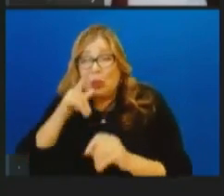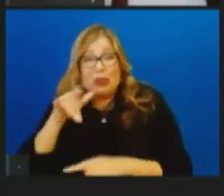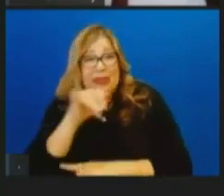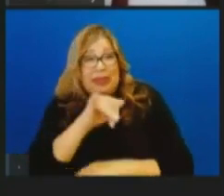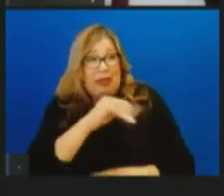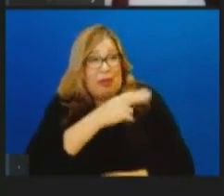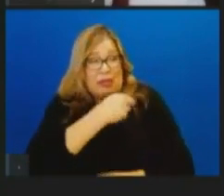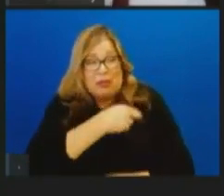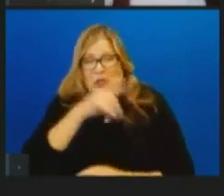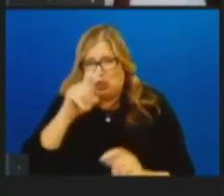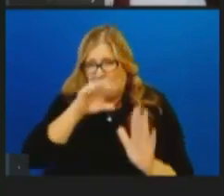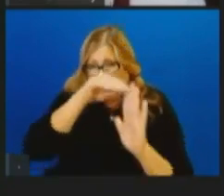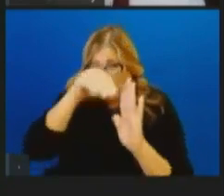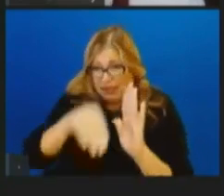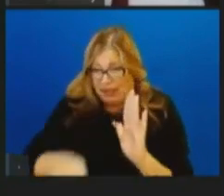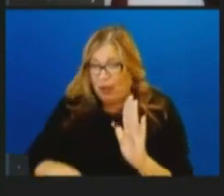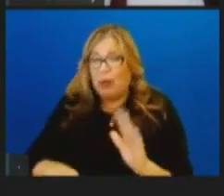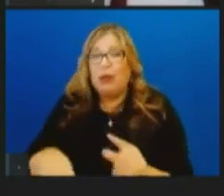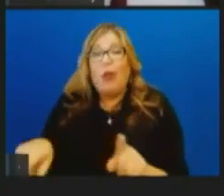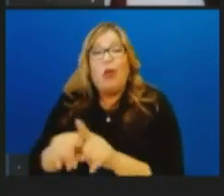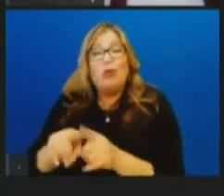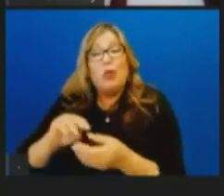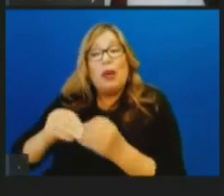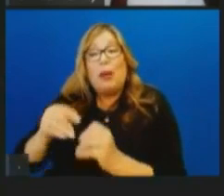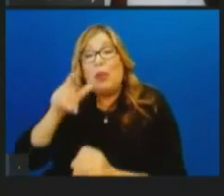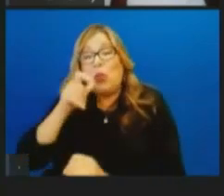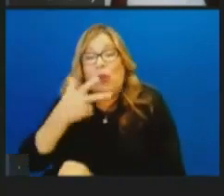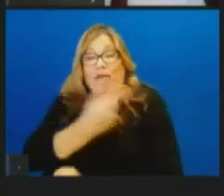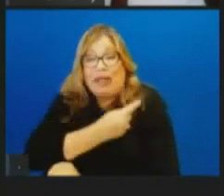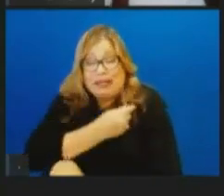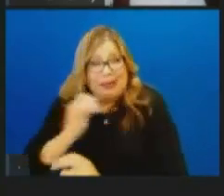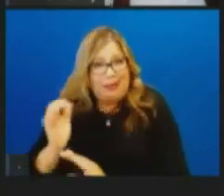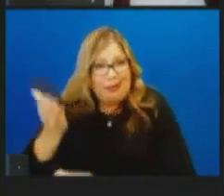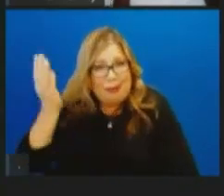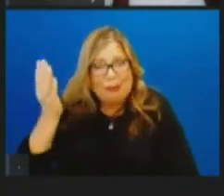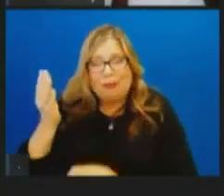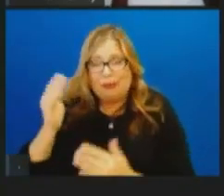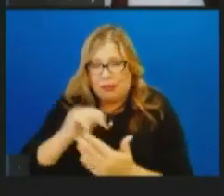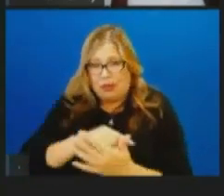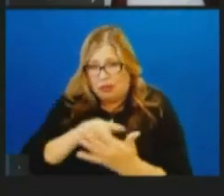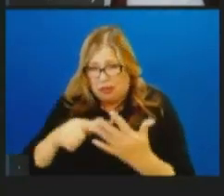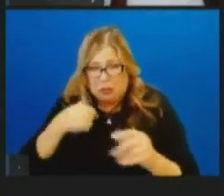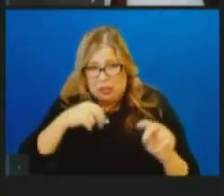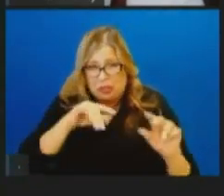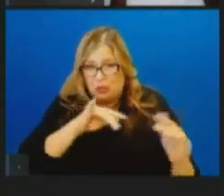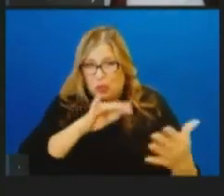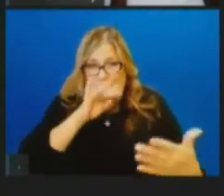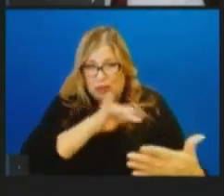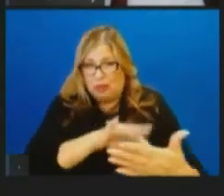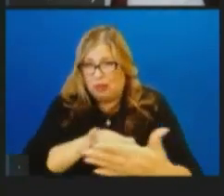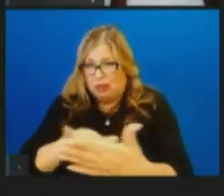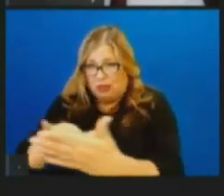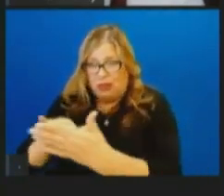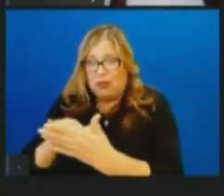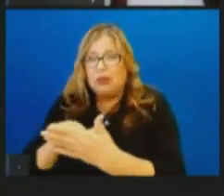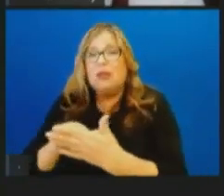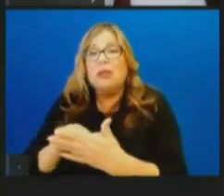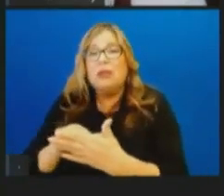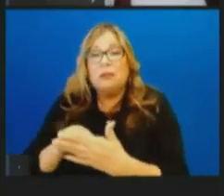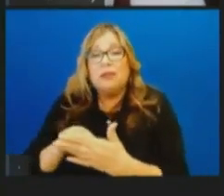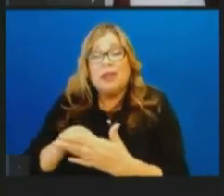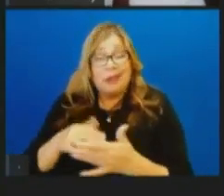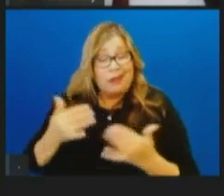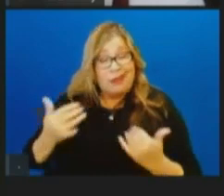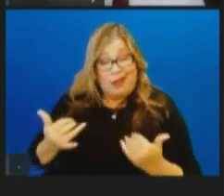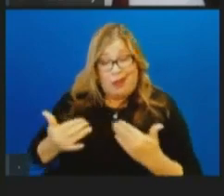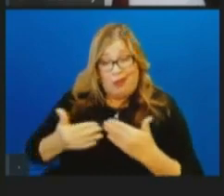we're watching vaccine rates. We will use this opportunity to remind students,